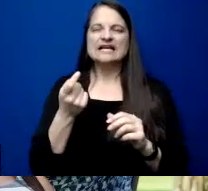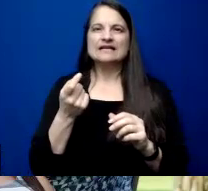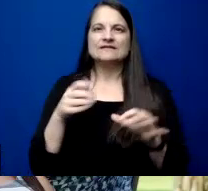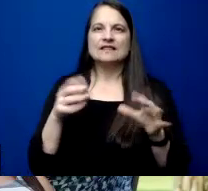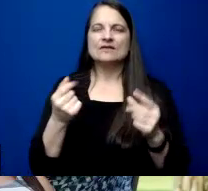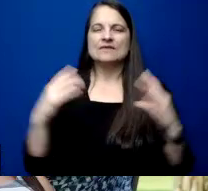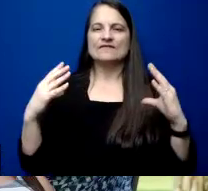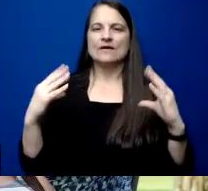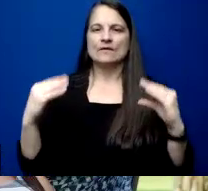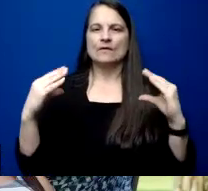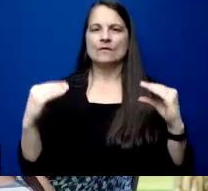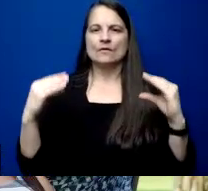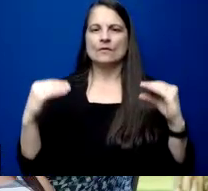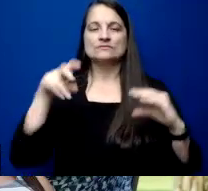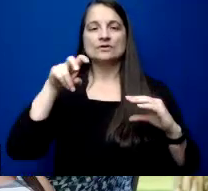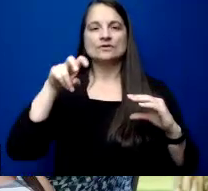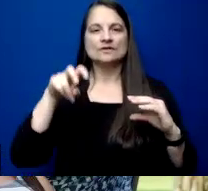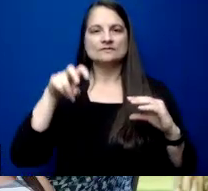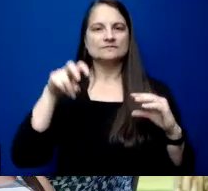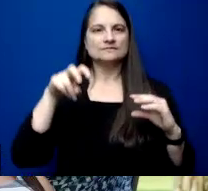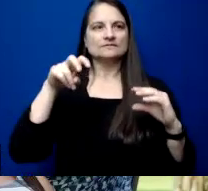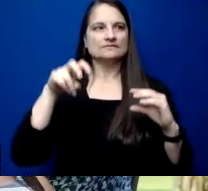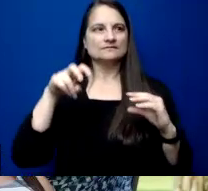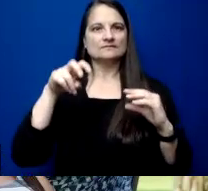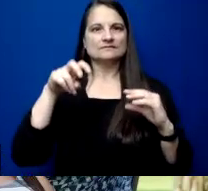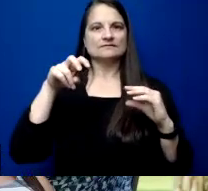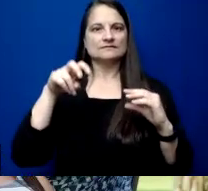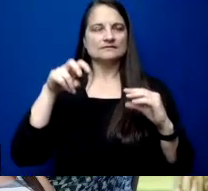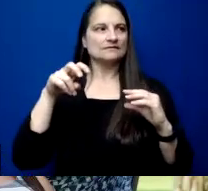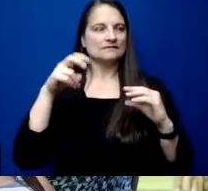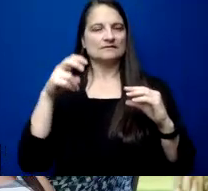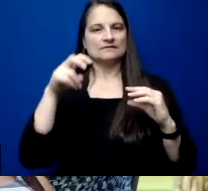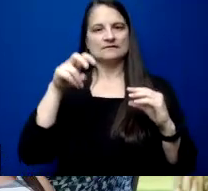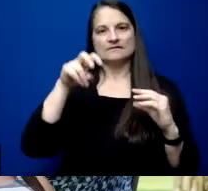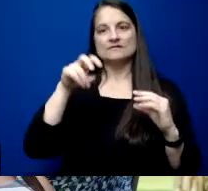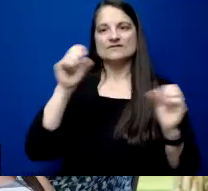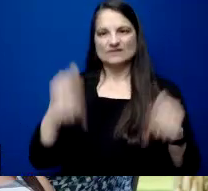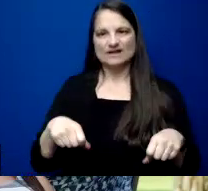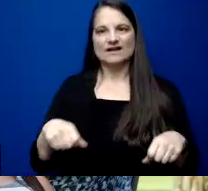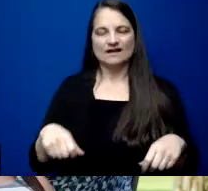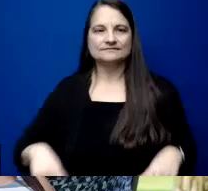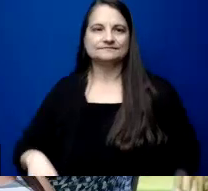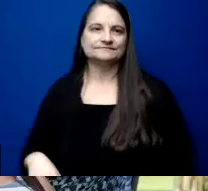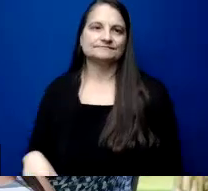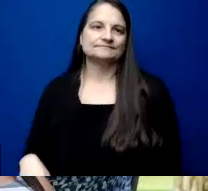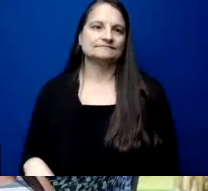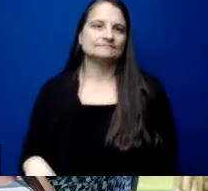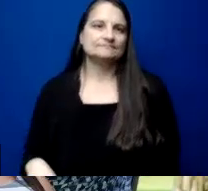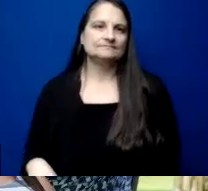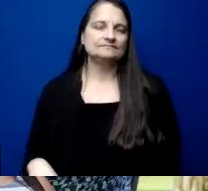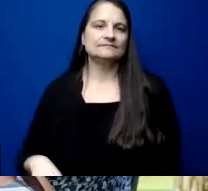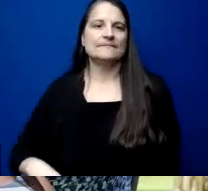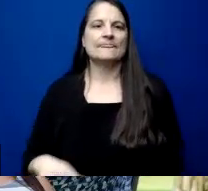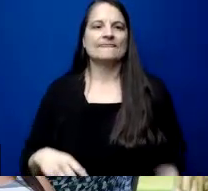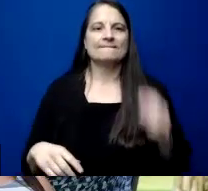to them. So you can sit in the chair, keep all four on the floor, and then have a little bit of bounce and wiggle in your chair. There are also